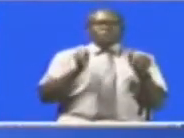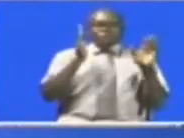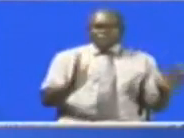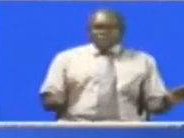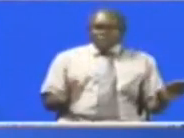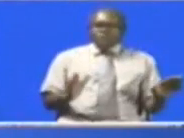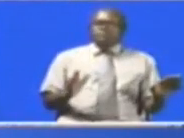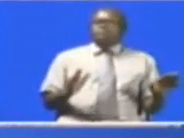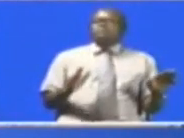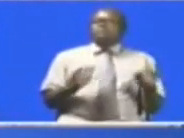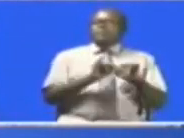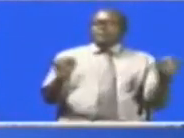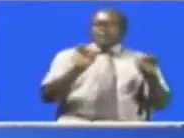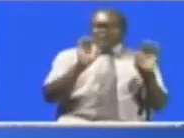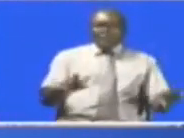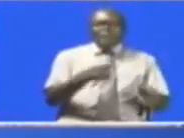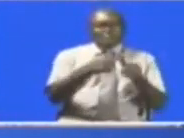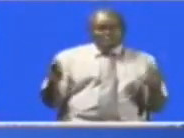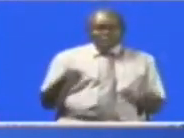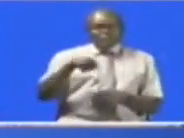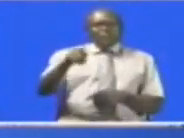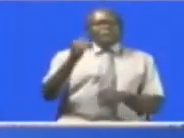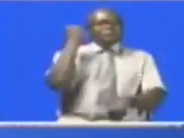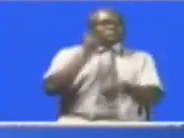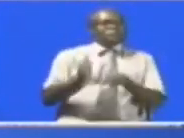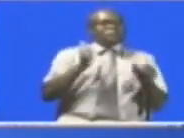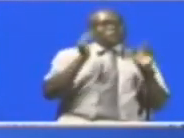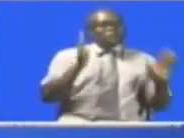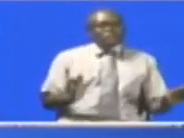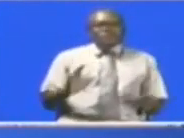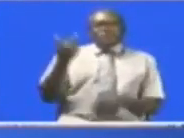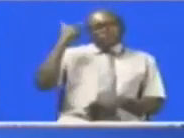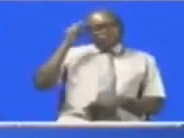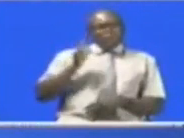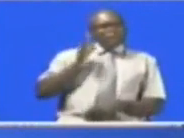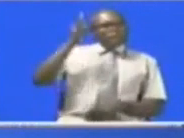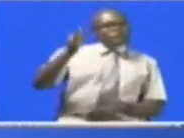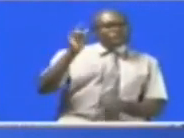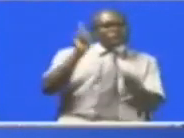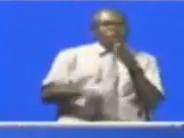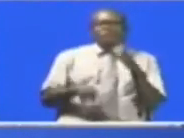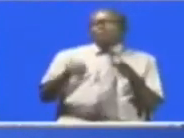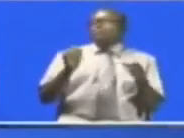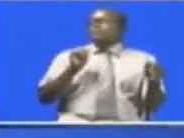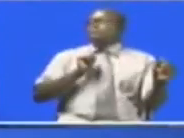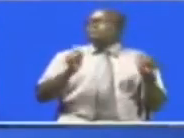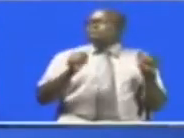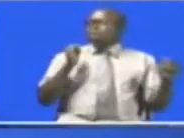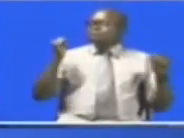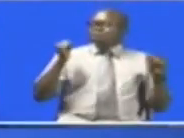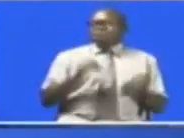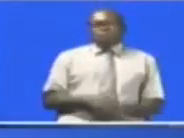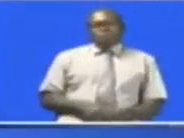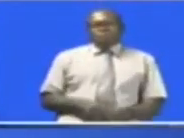competitors. They might not play cleanly, you mentioned, but they're tough competitors. What do you think is the future of the athletics in Kenya? My